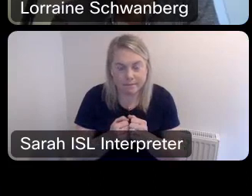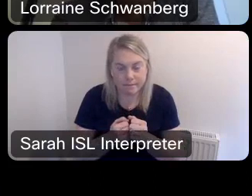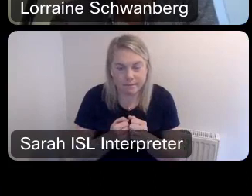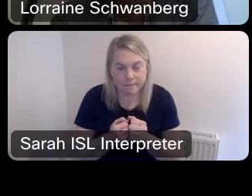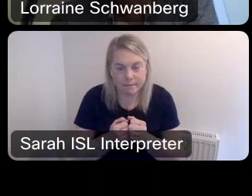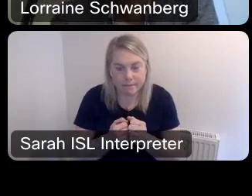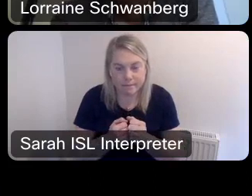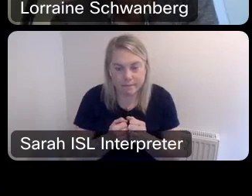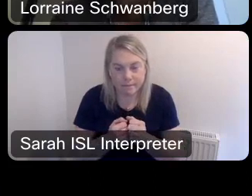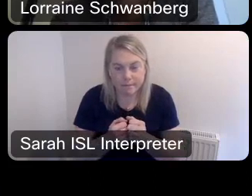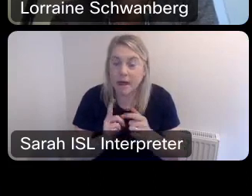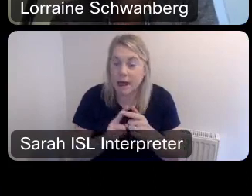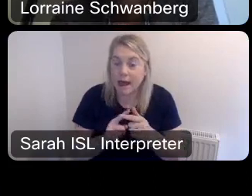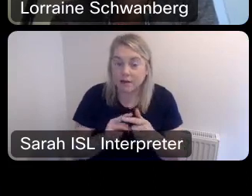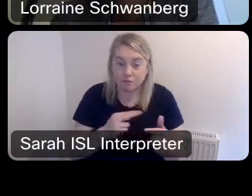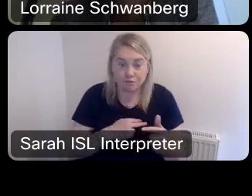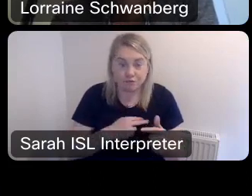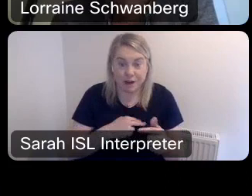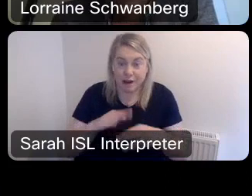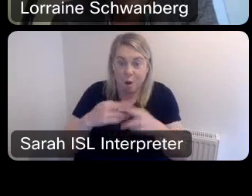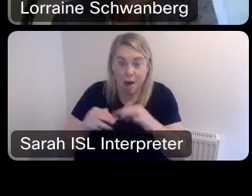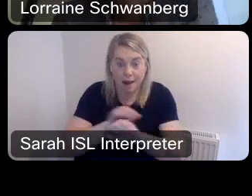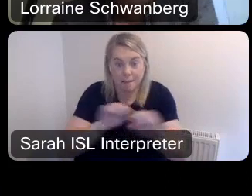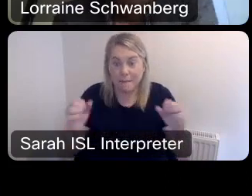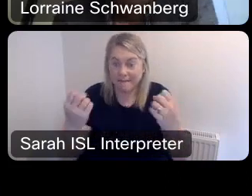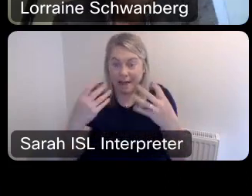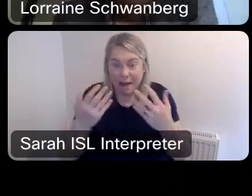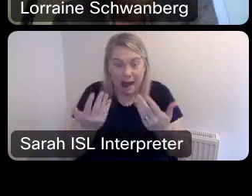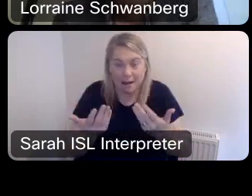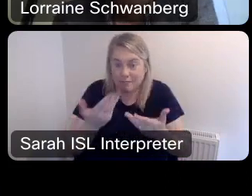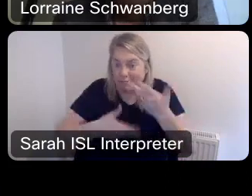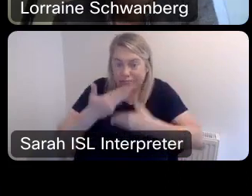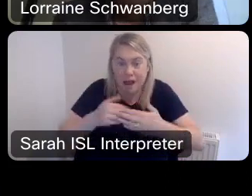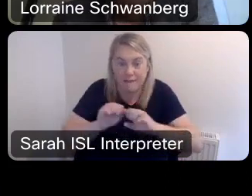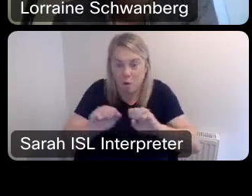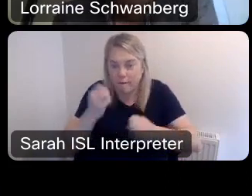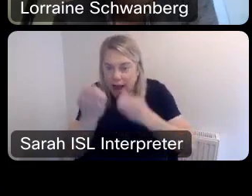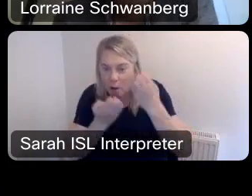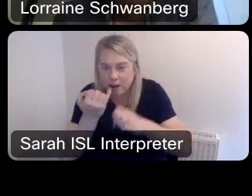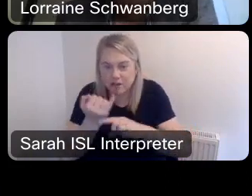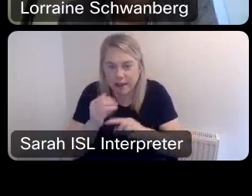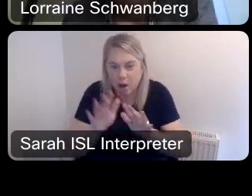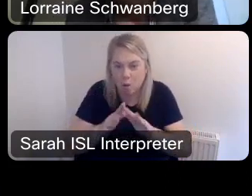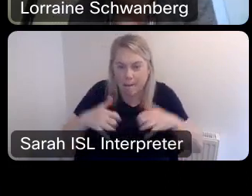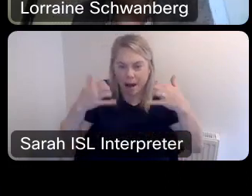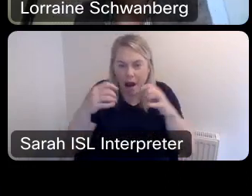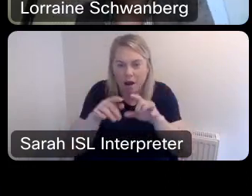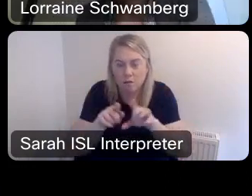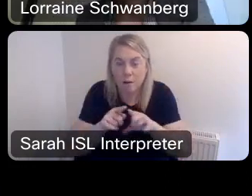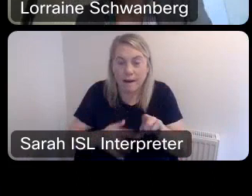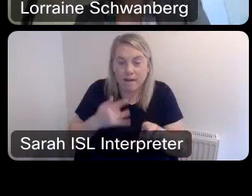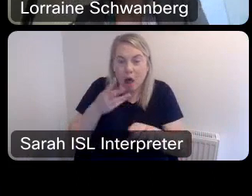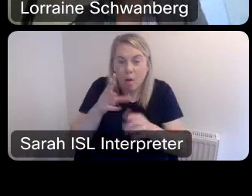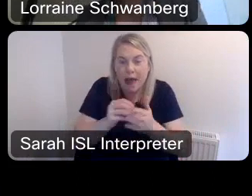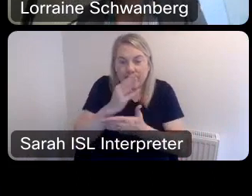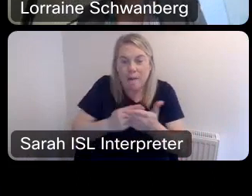And we very much welcome your feedback and evaluation of the webinar. We feel there will be a part